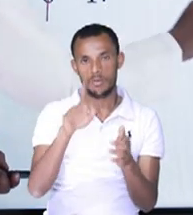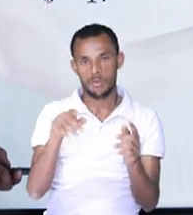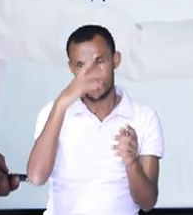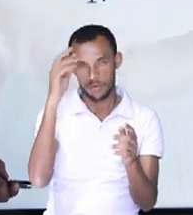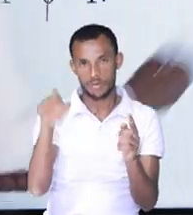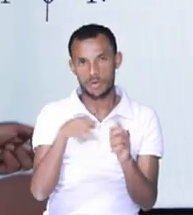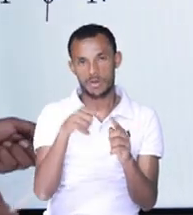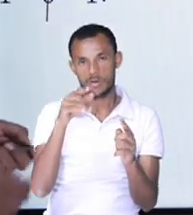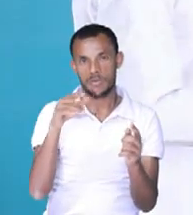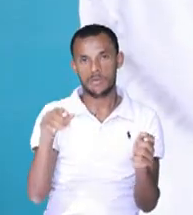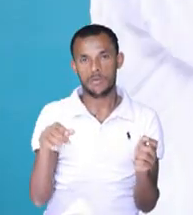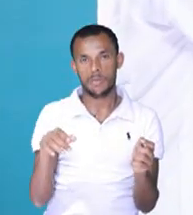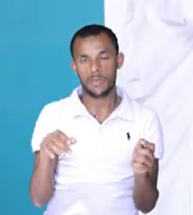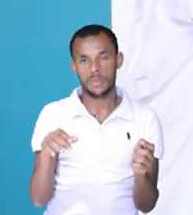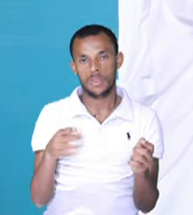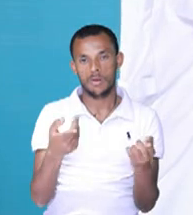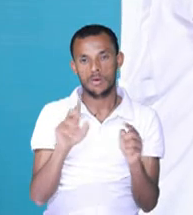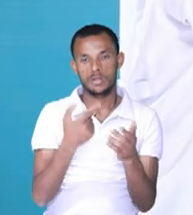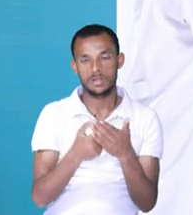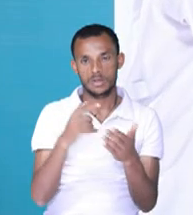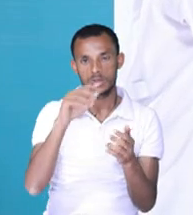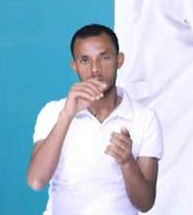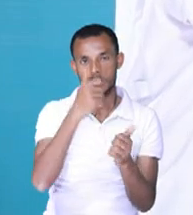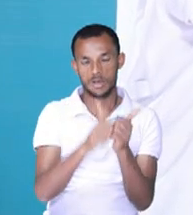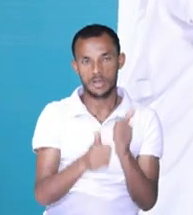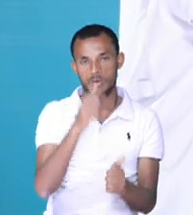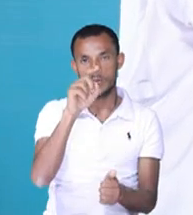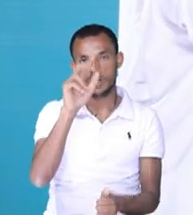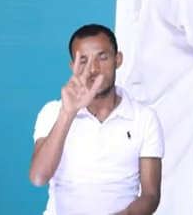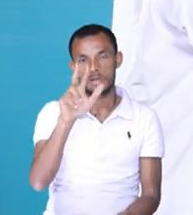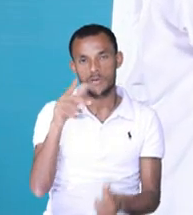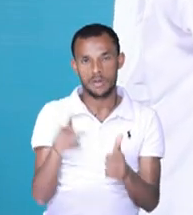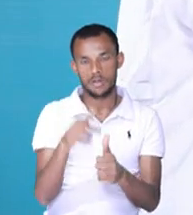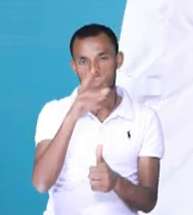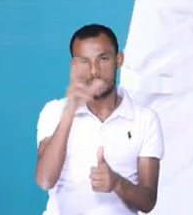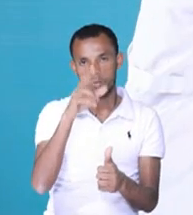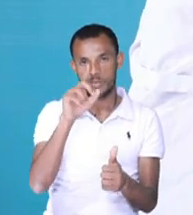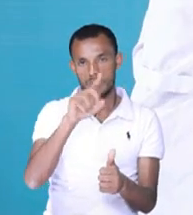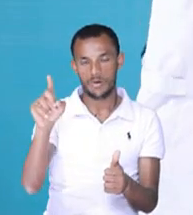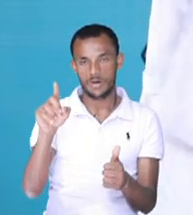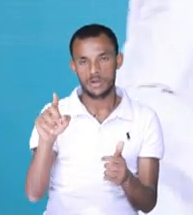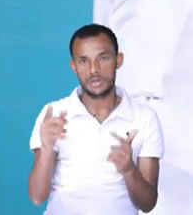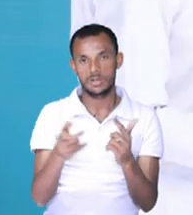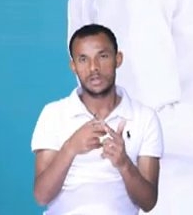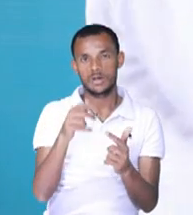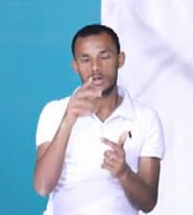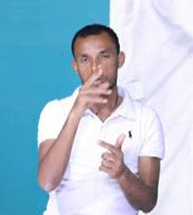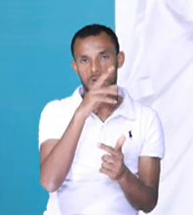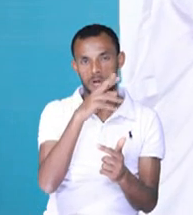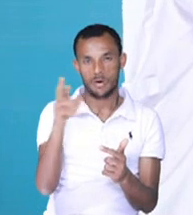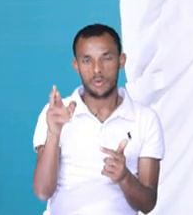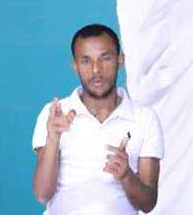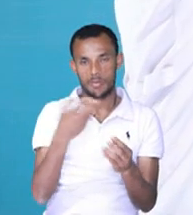positive, negative, positive. When this is cancelled out, 1, 3 is first row, 1, 1, second row.